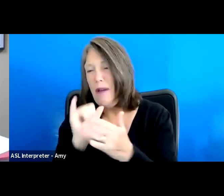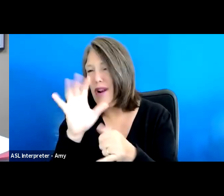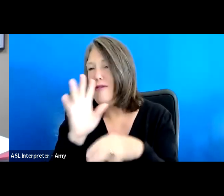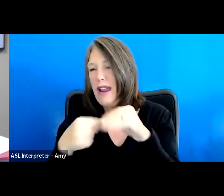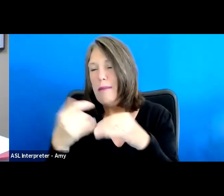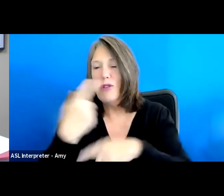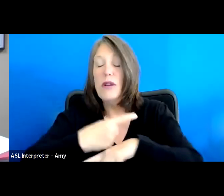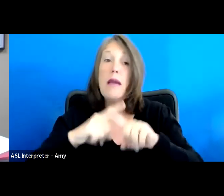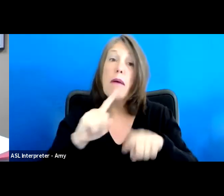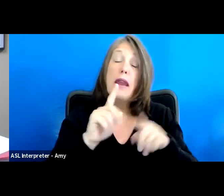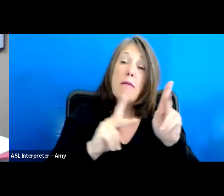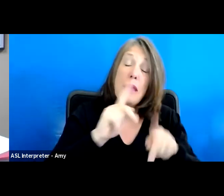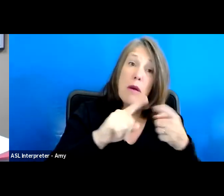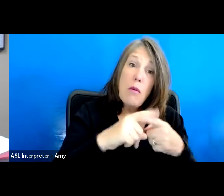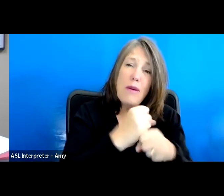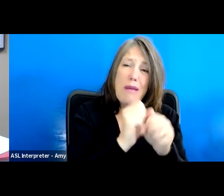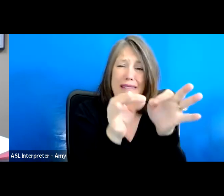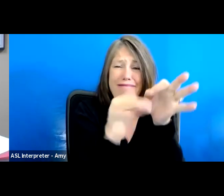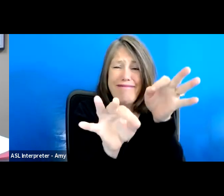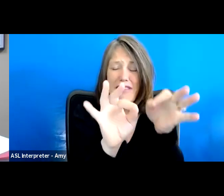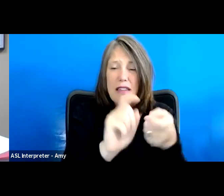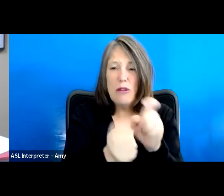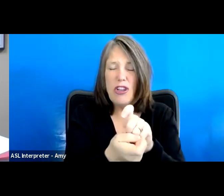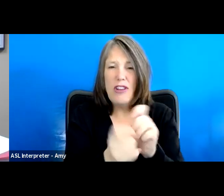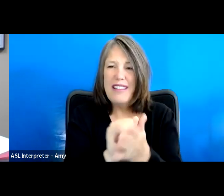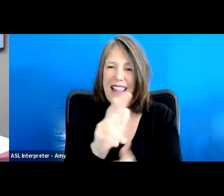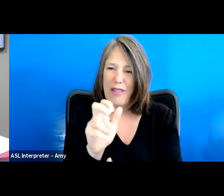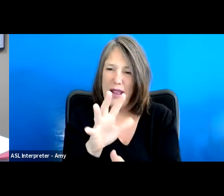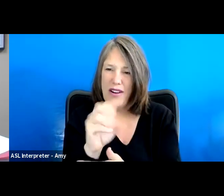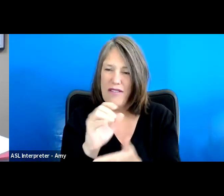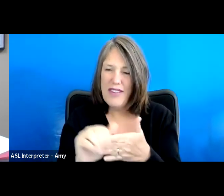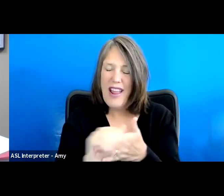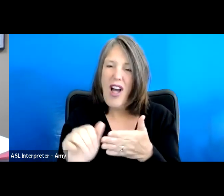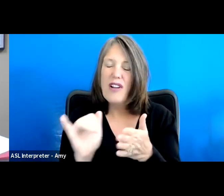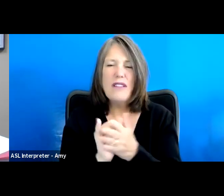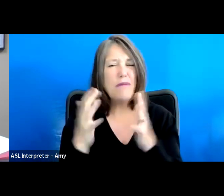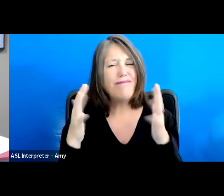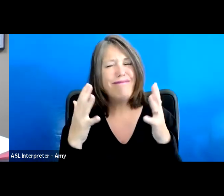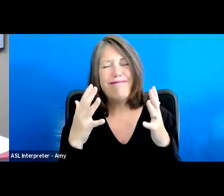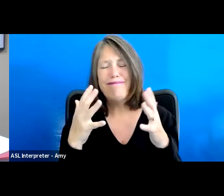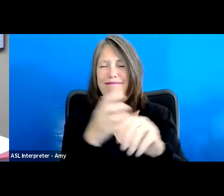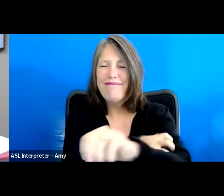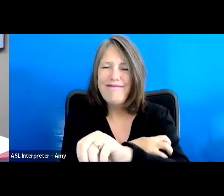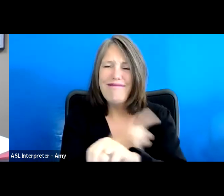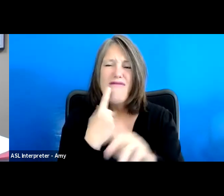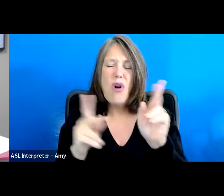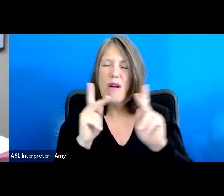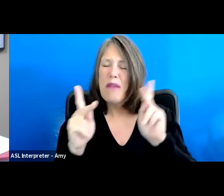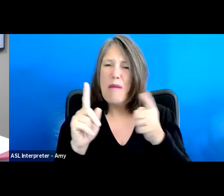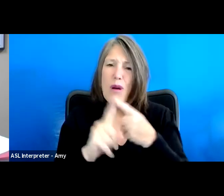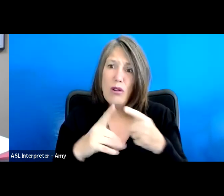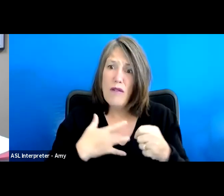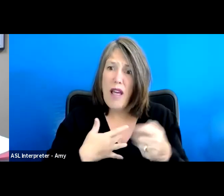people, when we make simple changes, that $350 has been so impactful for people to be able to engage